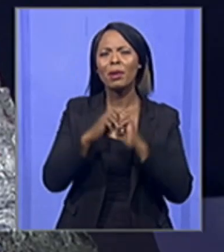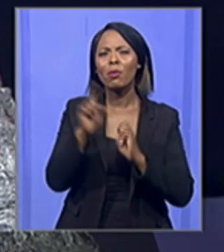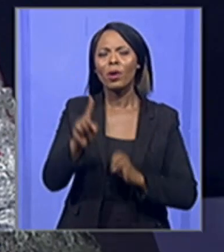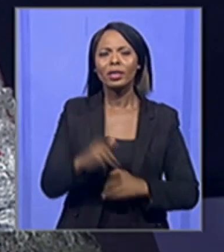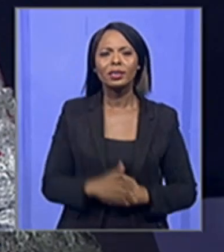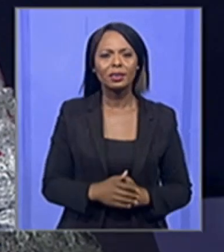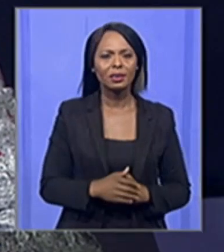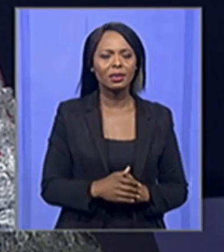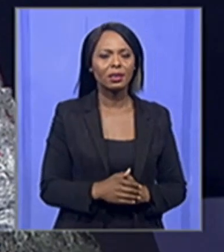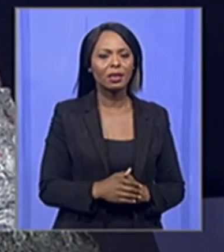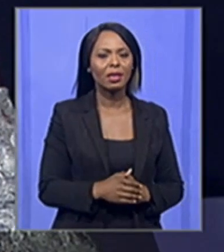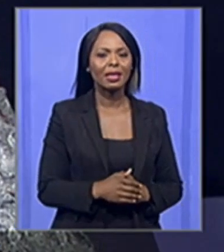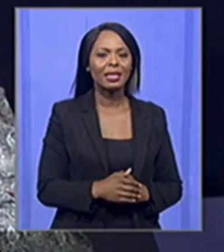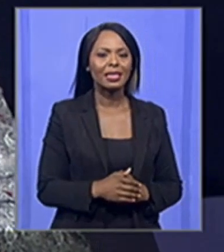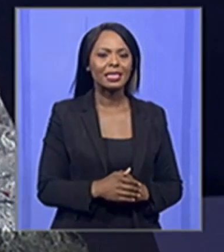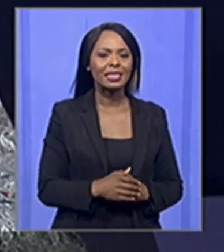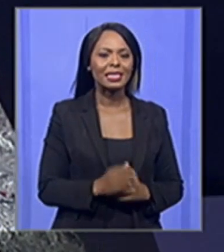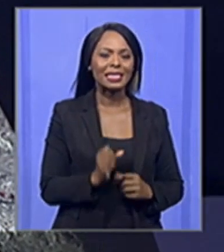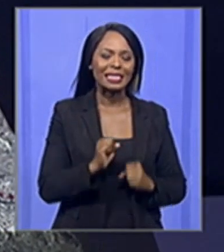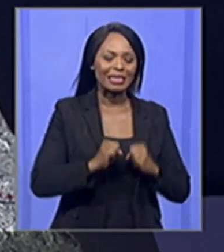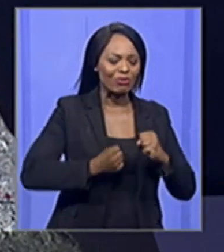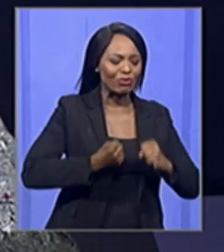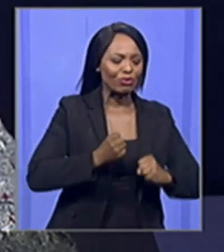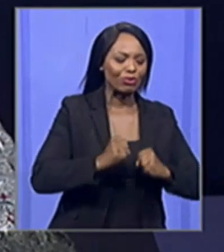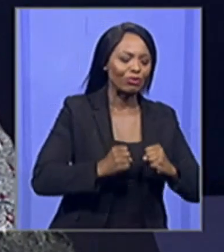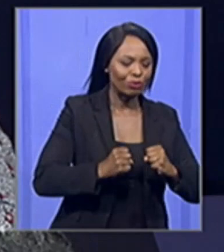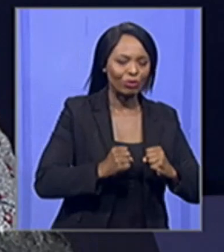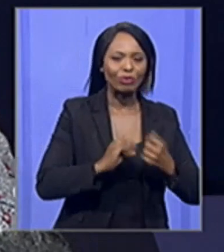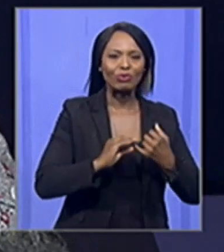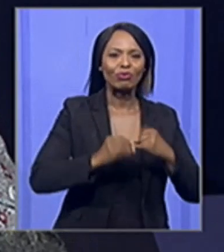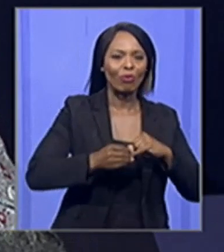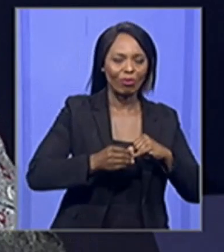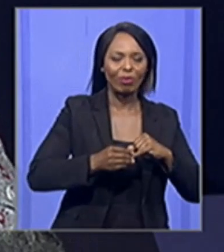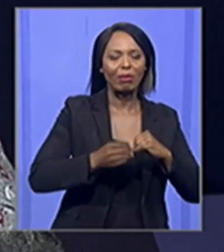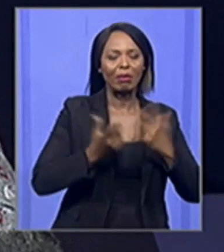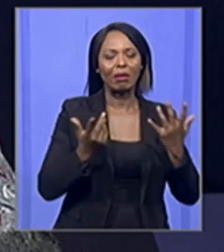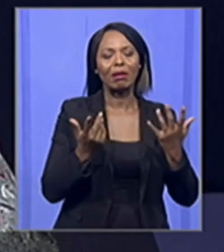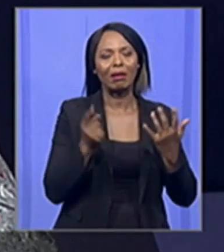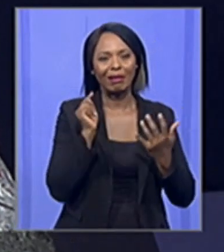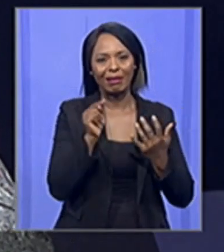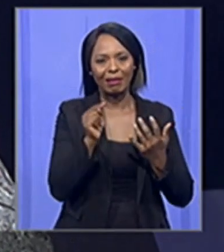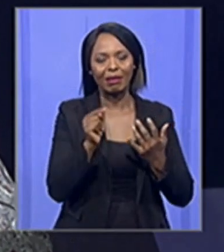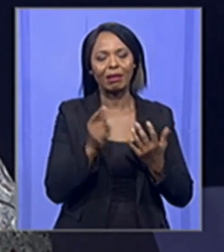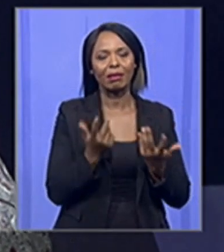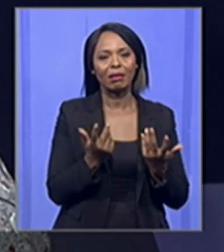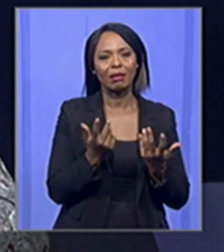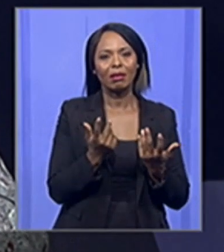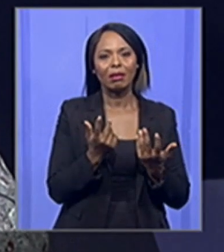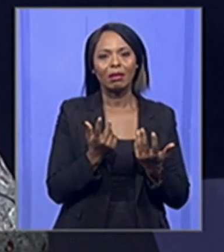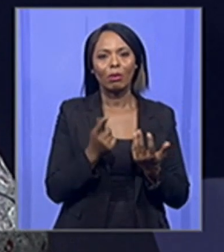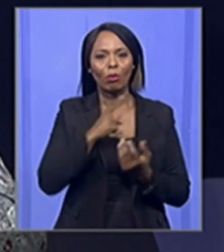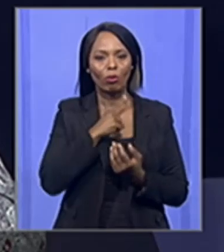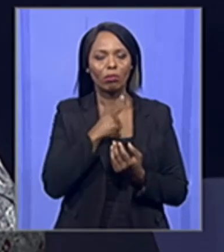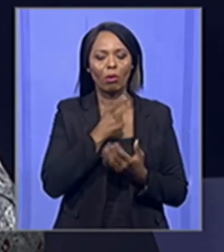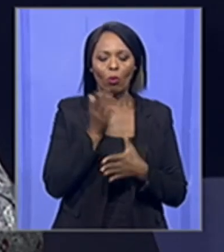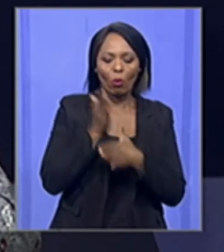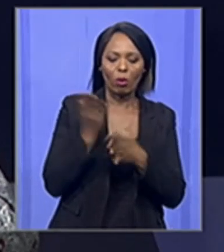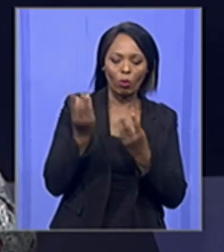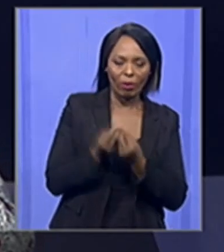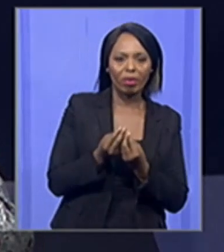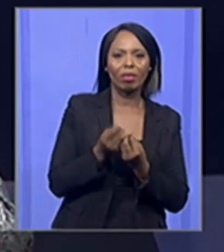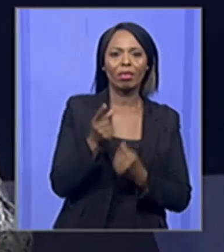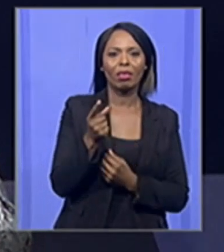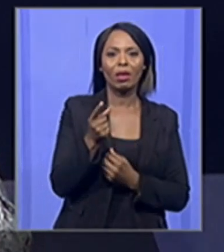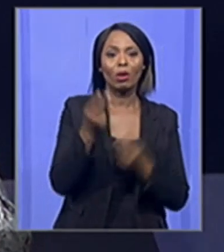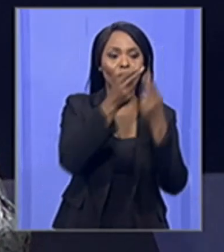leka ka matla ka moka gore re kgone go ka berekišana le di-university tša rena le di-TVET